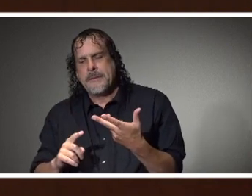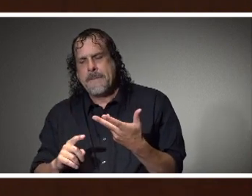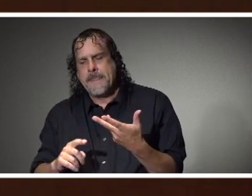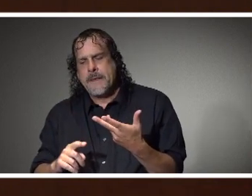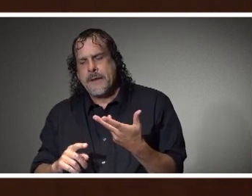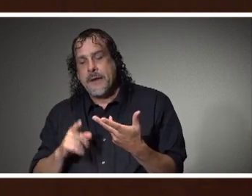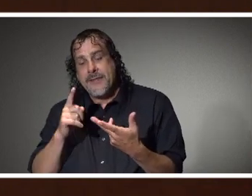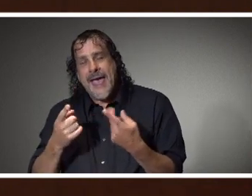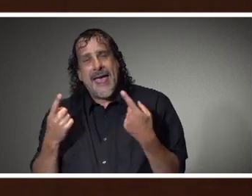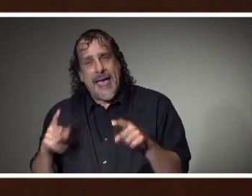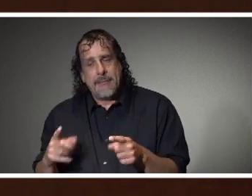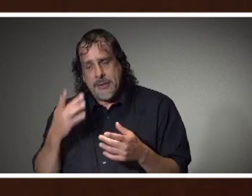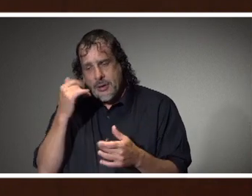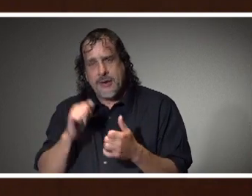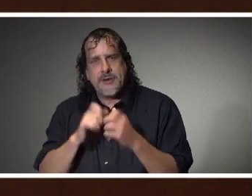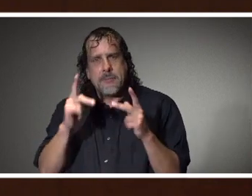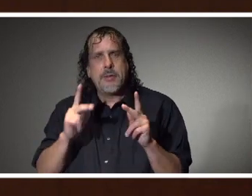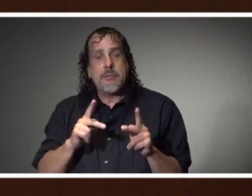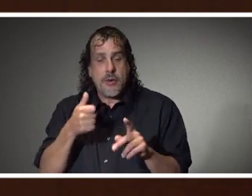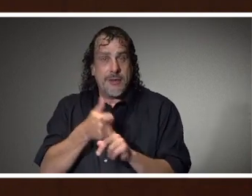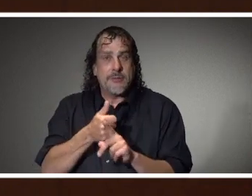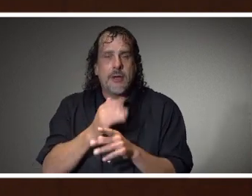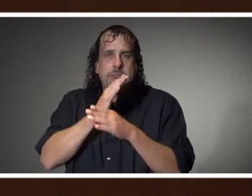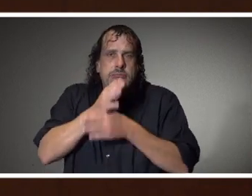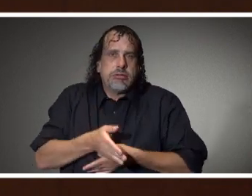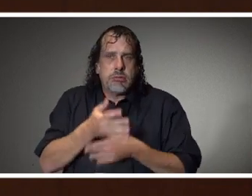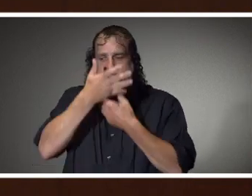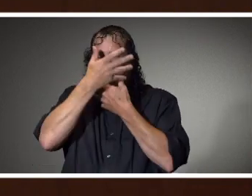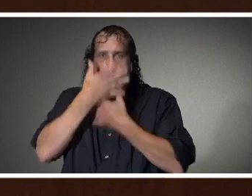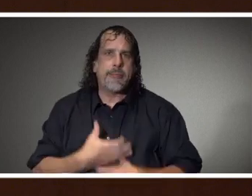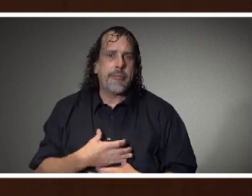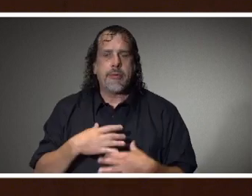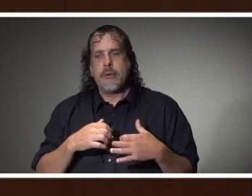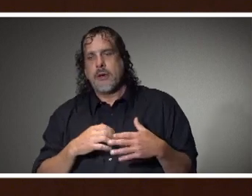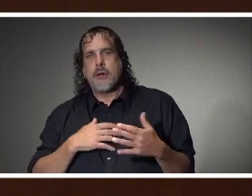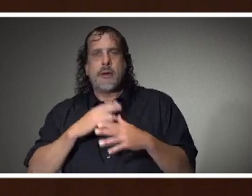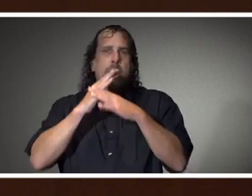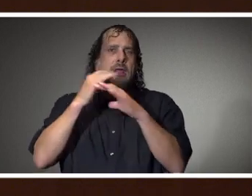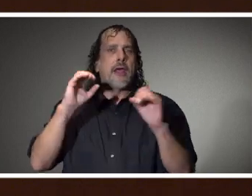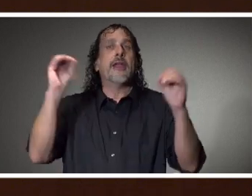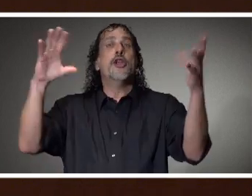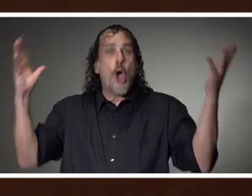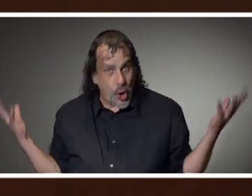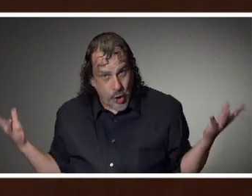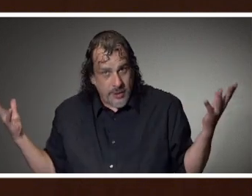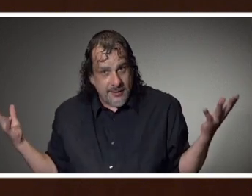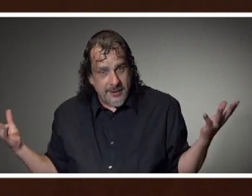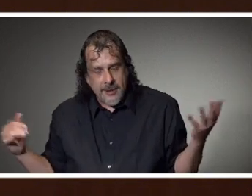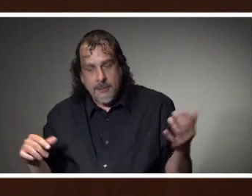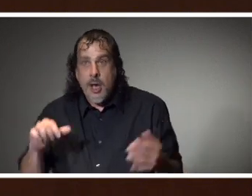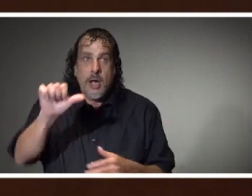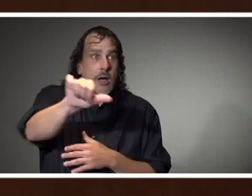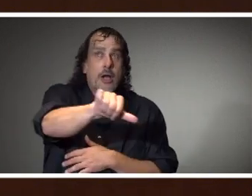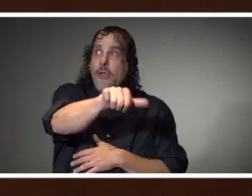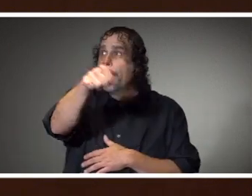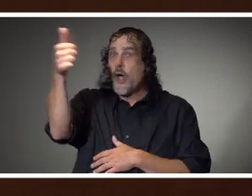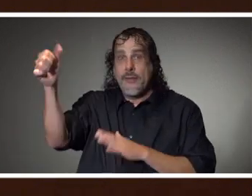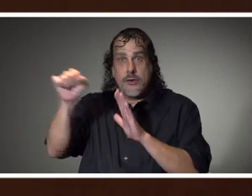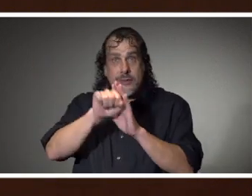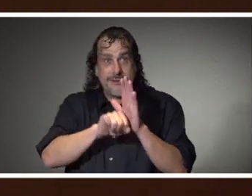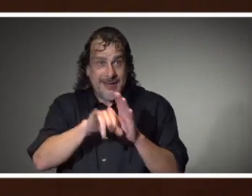of people letting their guard down, essentially. But I would like to also contrast it with some of the other states that we're talking